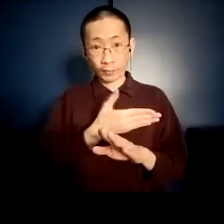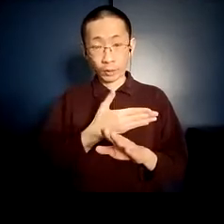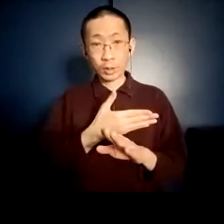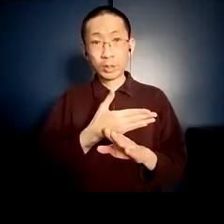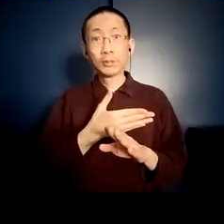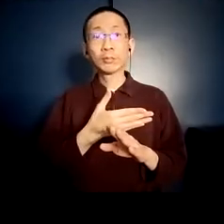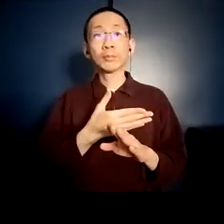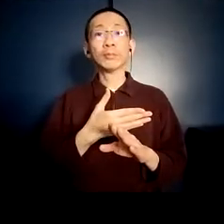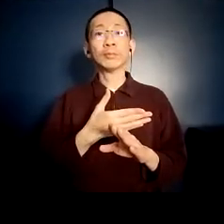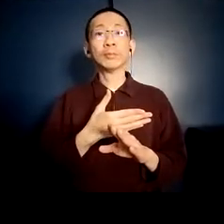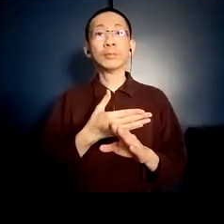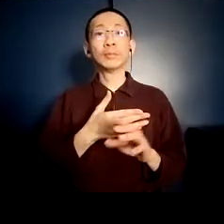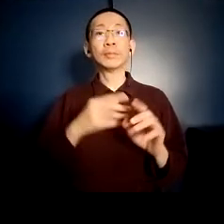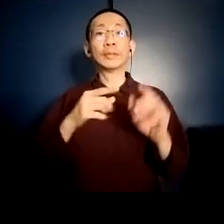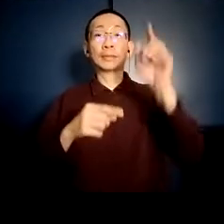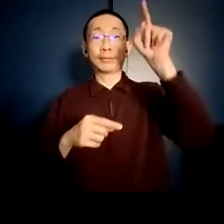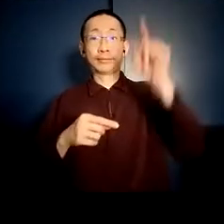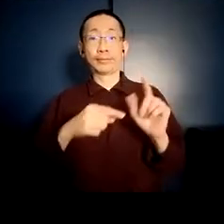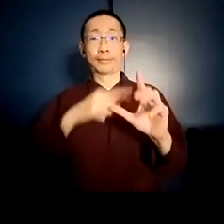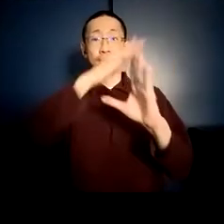along this axis here,